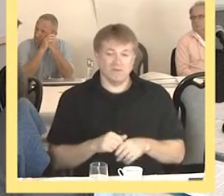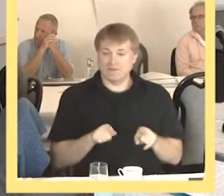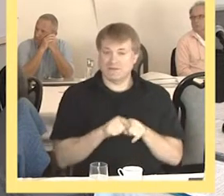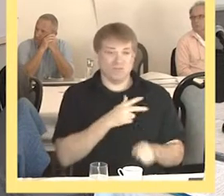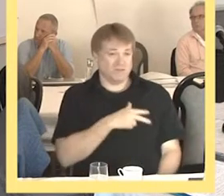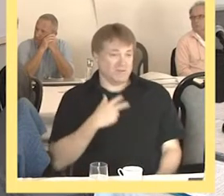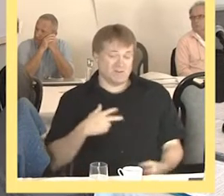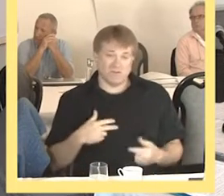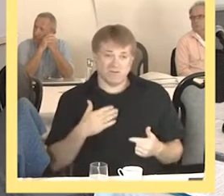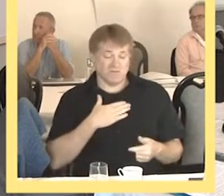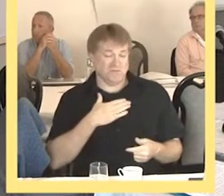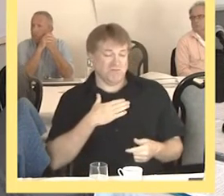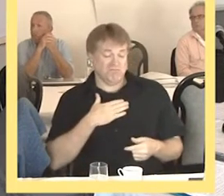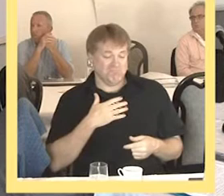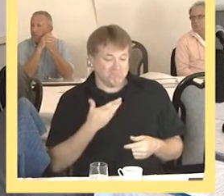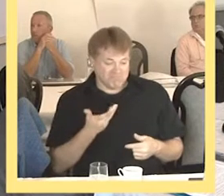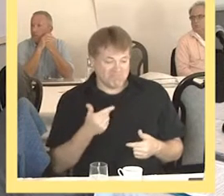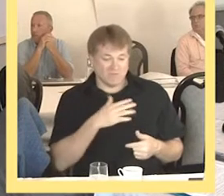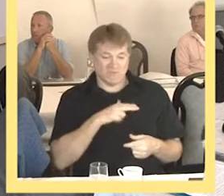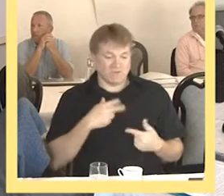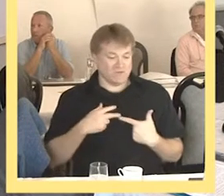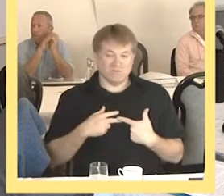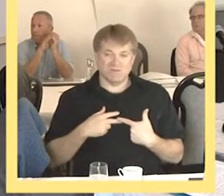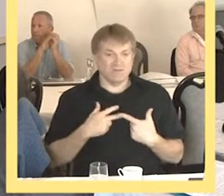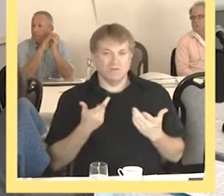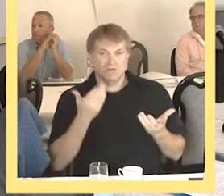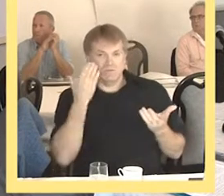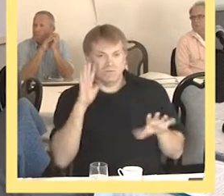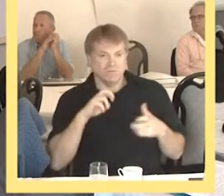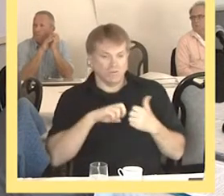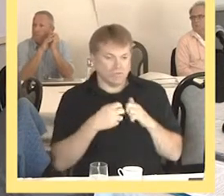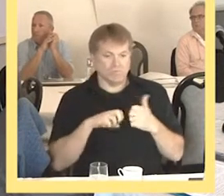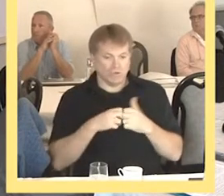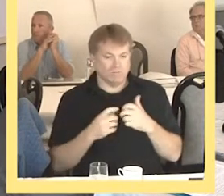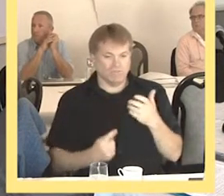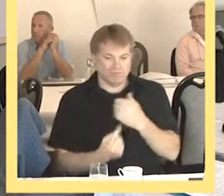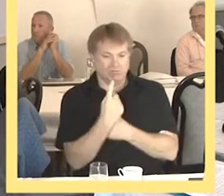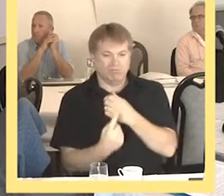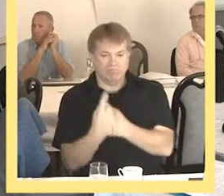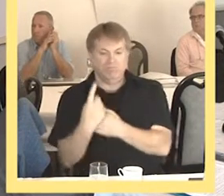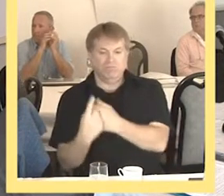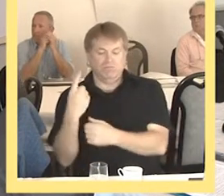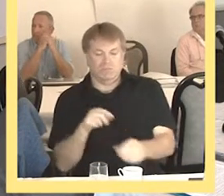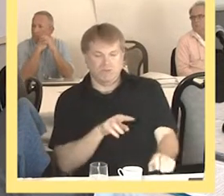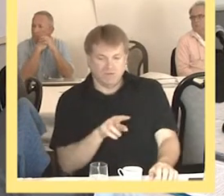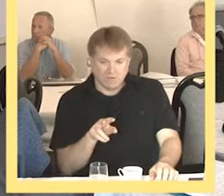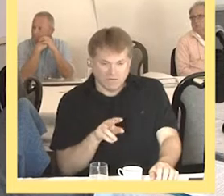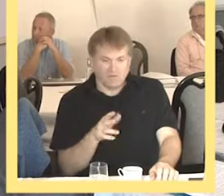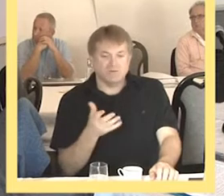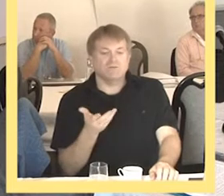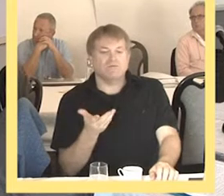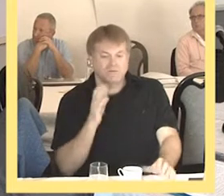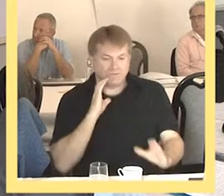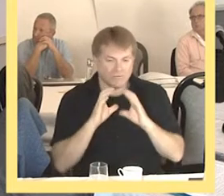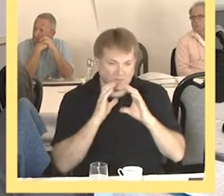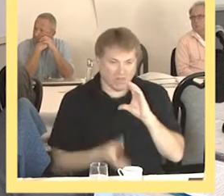Denmark is not so high, but we could still learn from problems that people have been fighting with in other countries. So that could be part